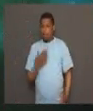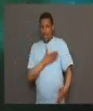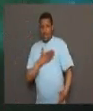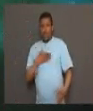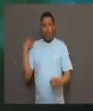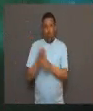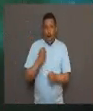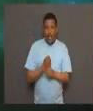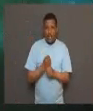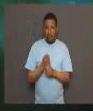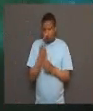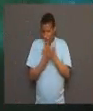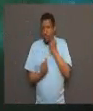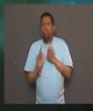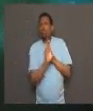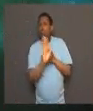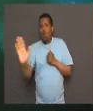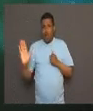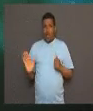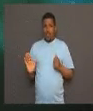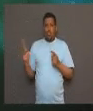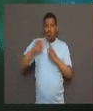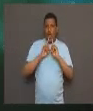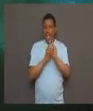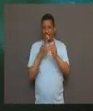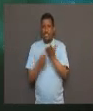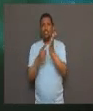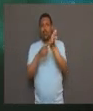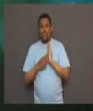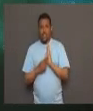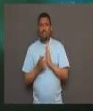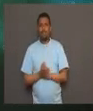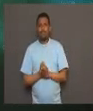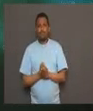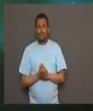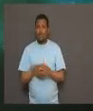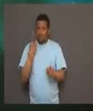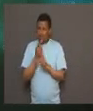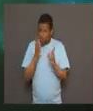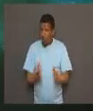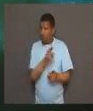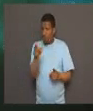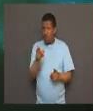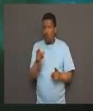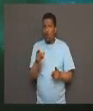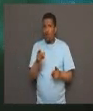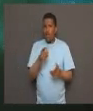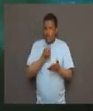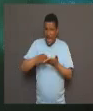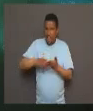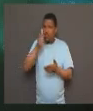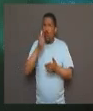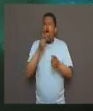Please work individually to answer these questions. Make sure that you write